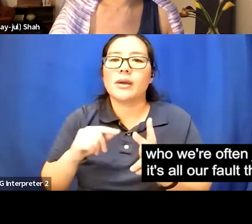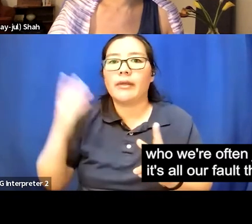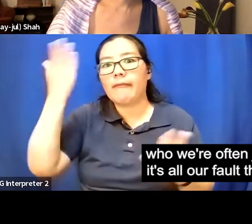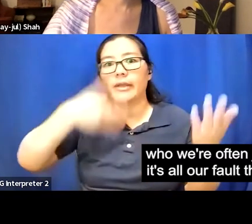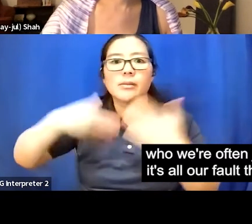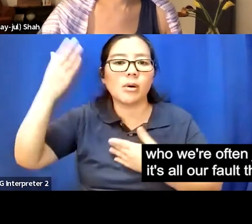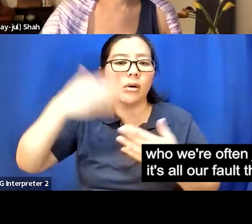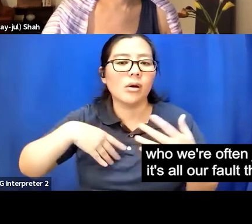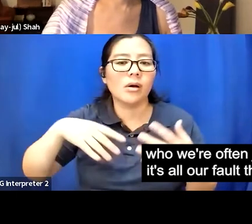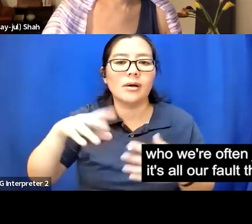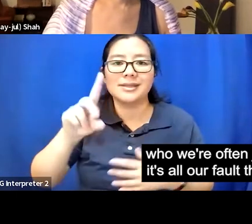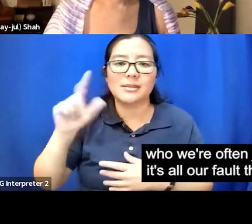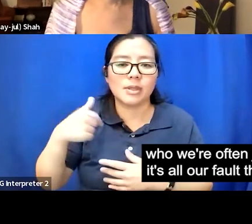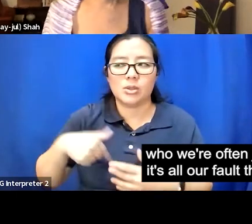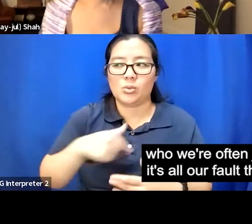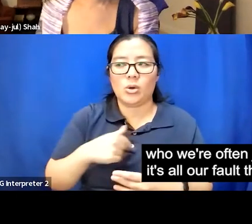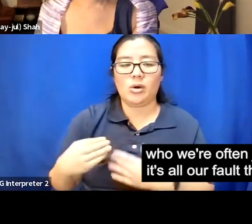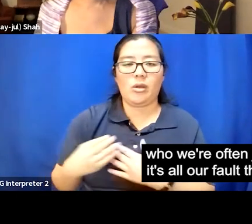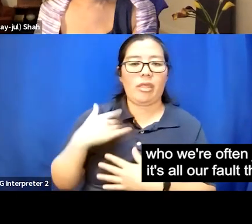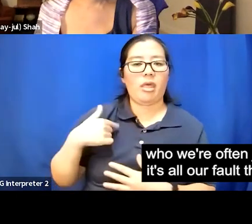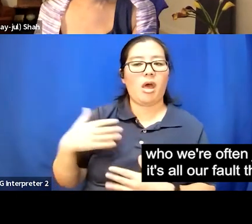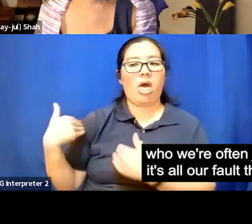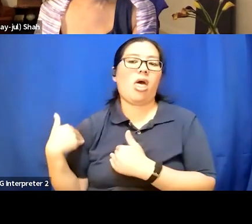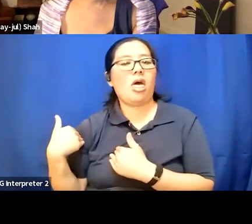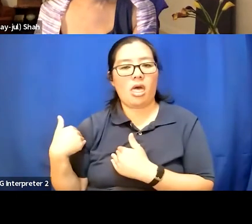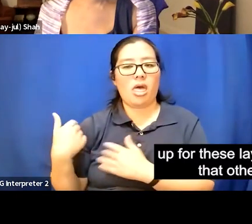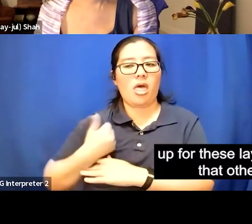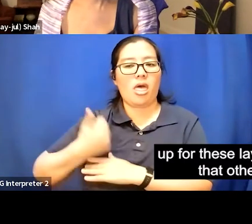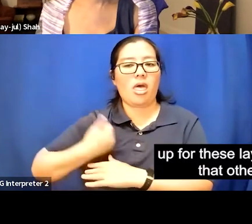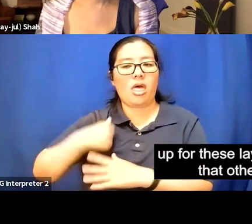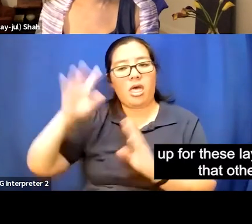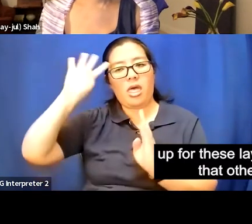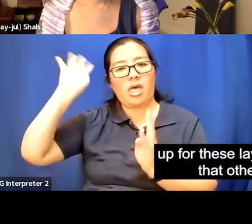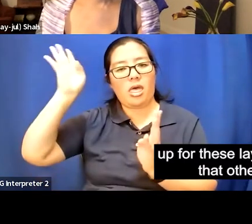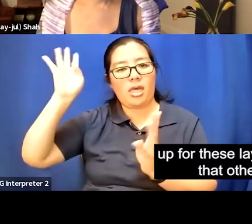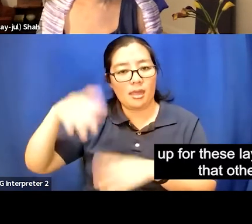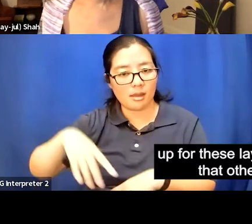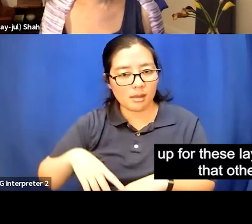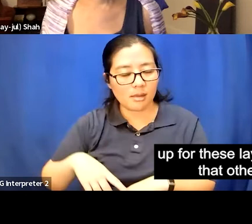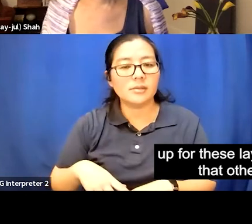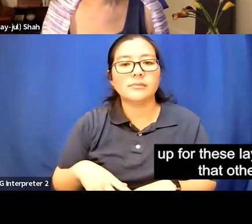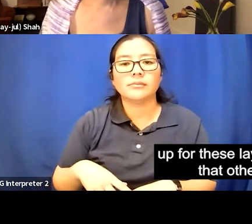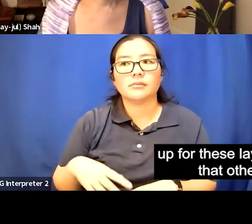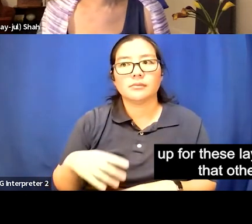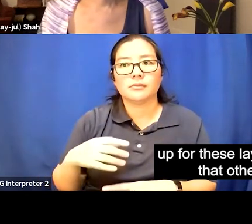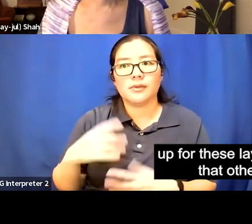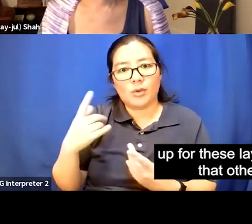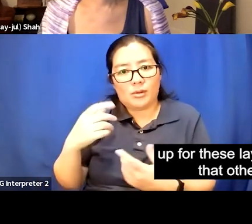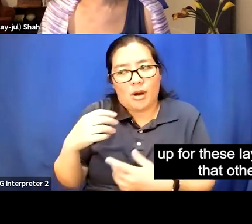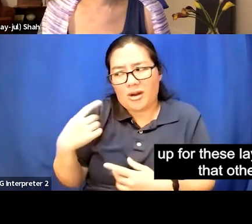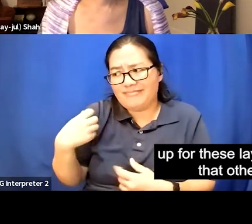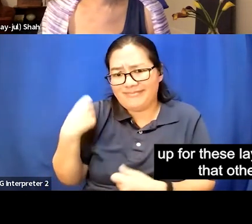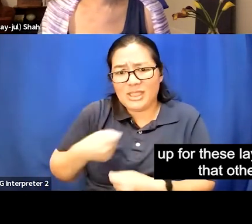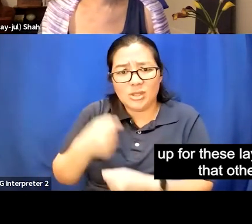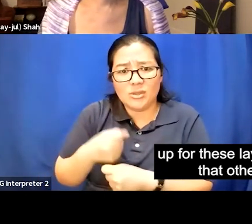feel like it's all our fault that we're making this up for these layers of experience that others